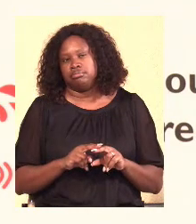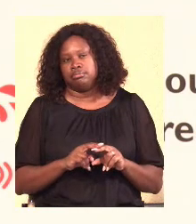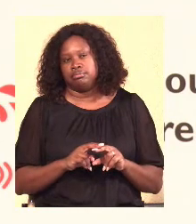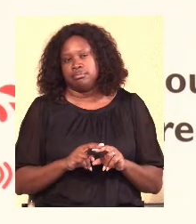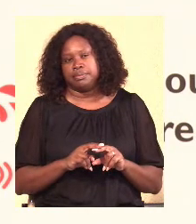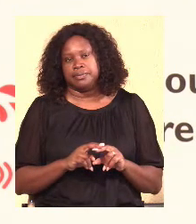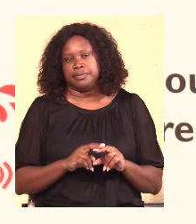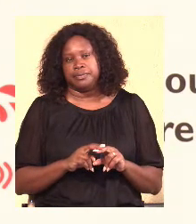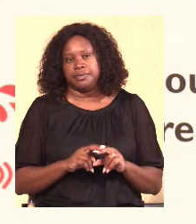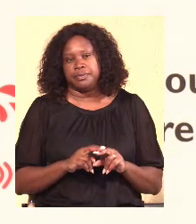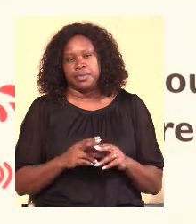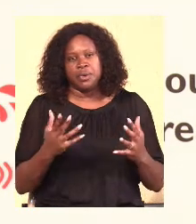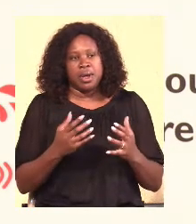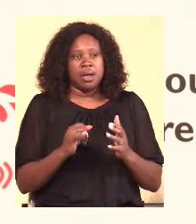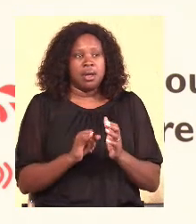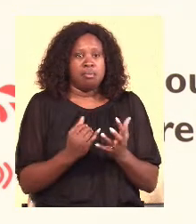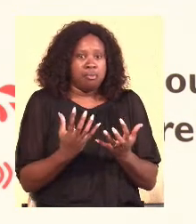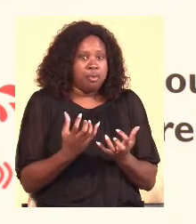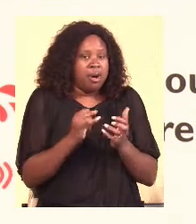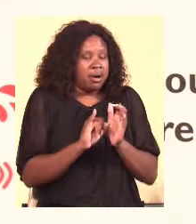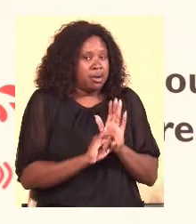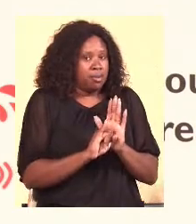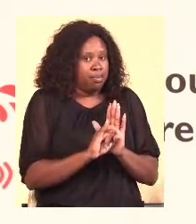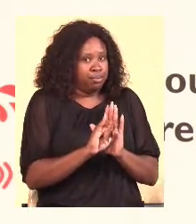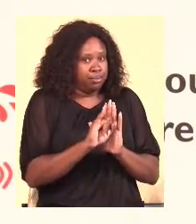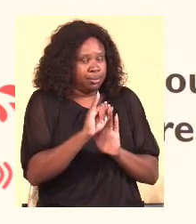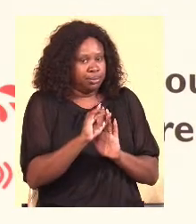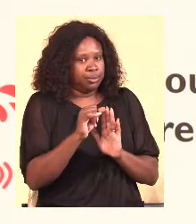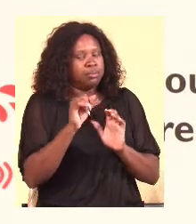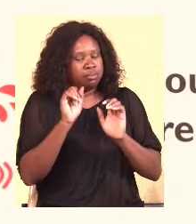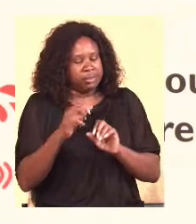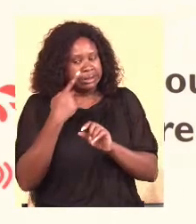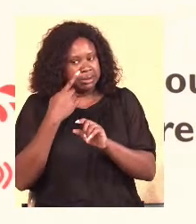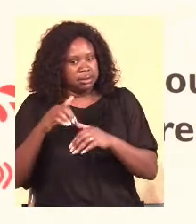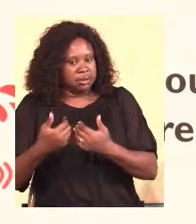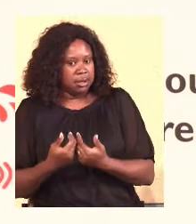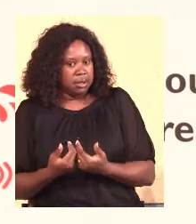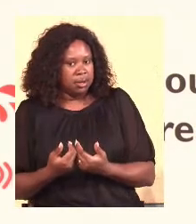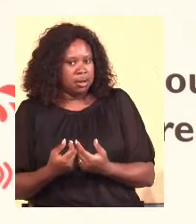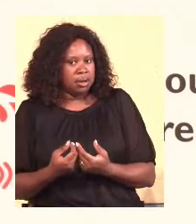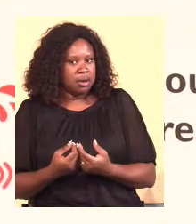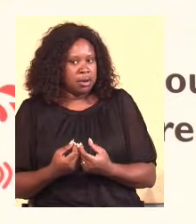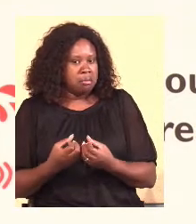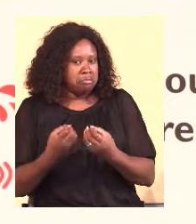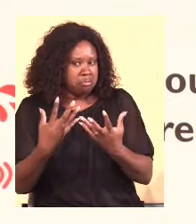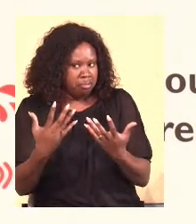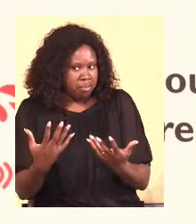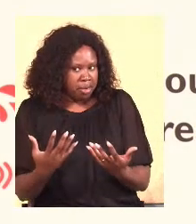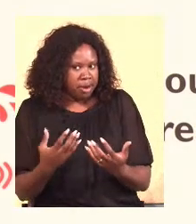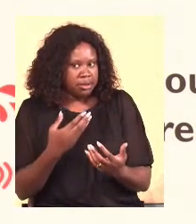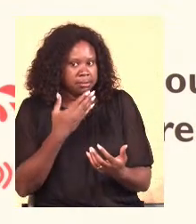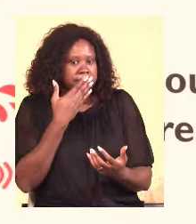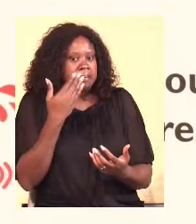Where improvements are needed, we need to look at that, quantify those, and see how